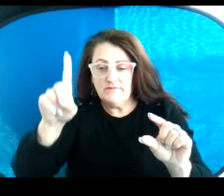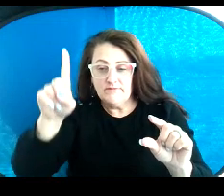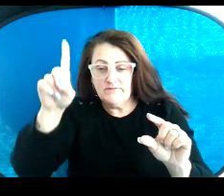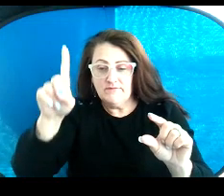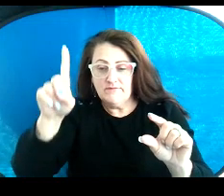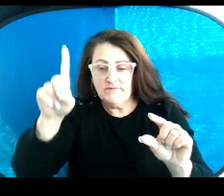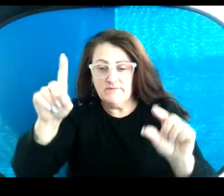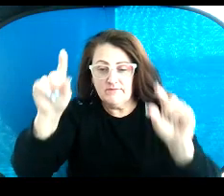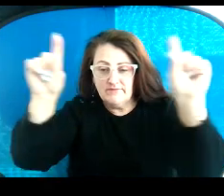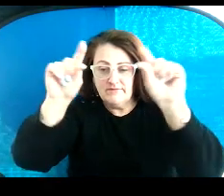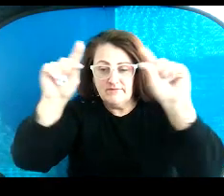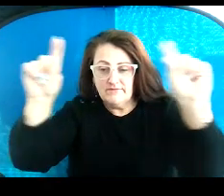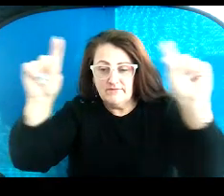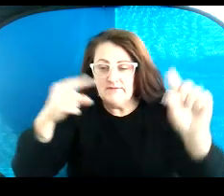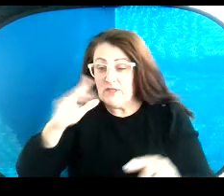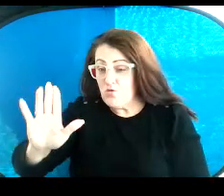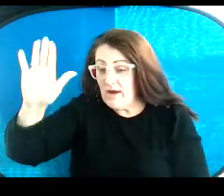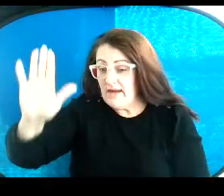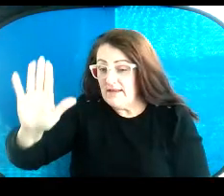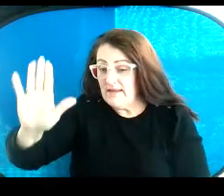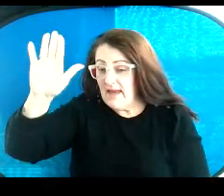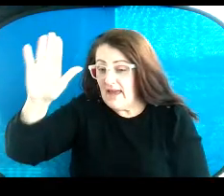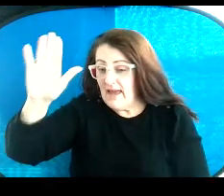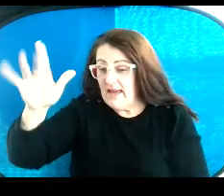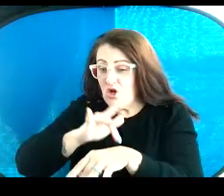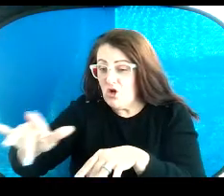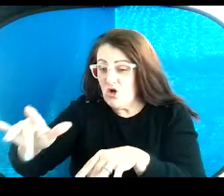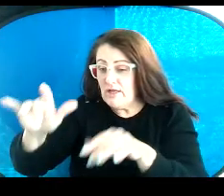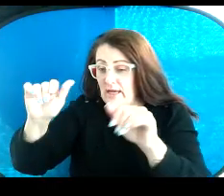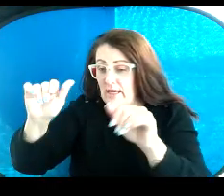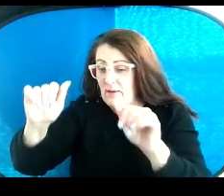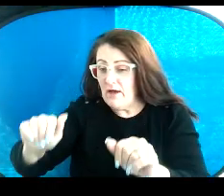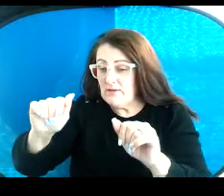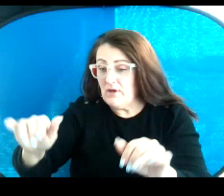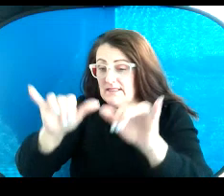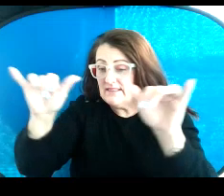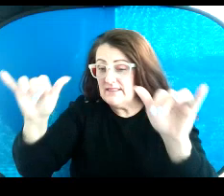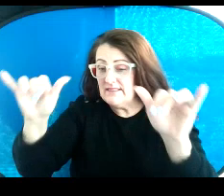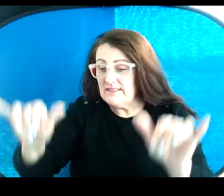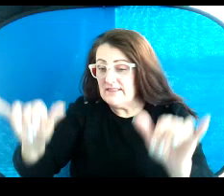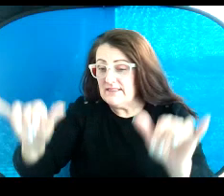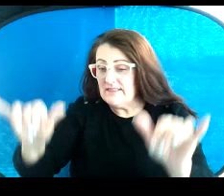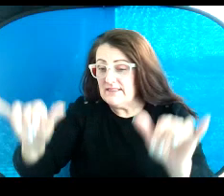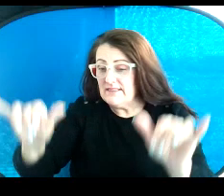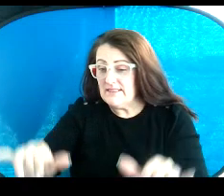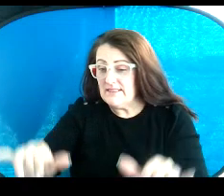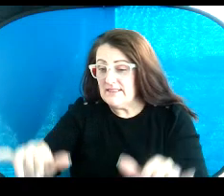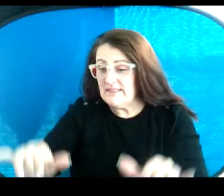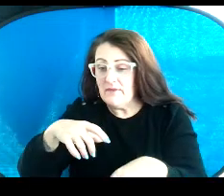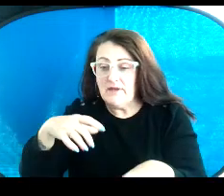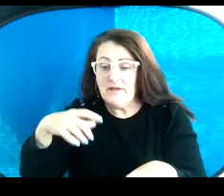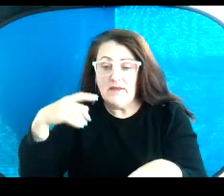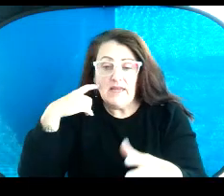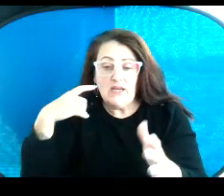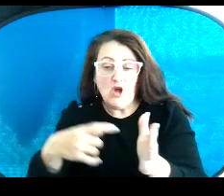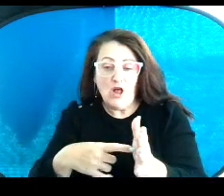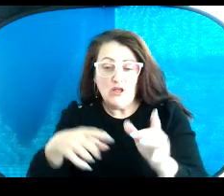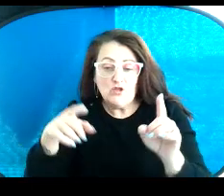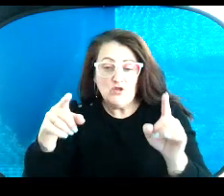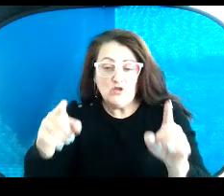encourage you to use the raise hand feature as early into the item as you can to give the system time to acknowledge you. Commission staff will let you know when it's your turn to make your